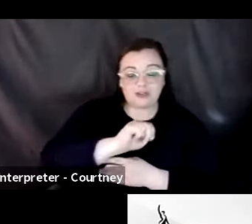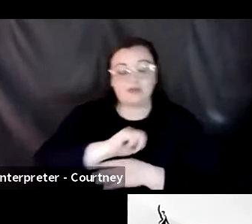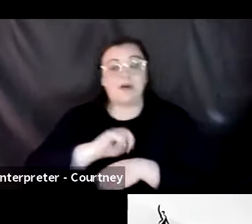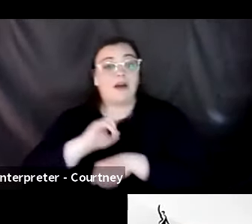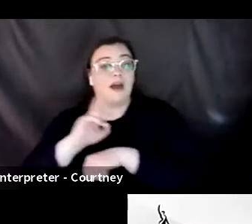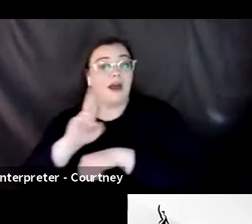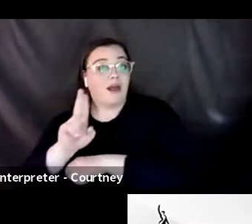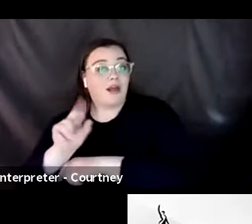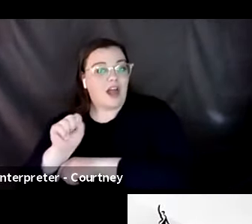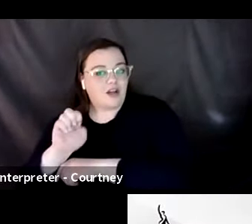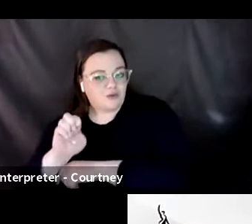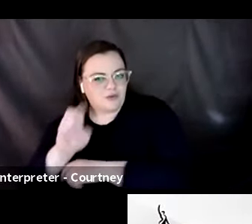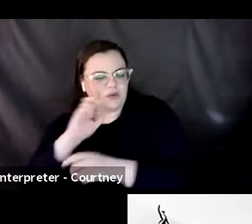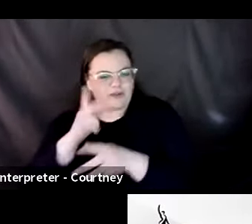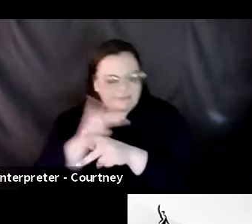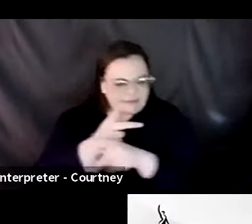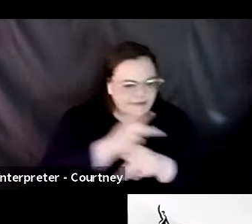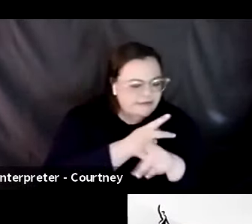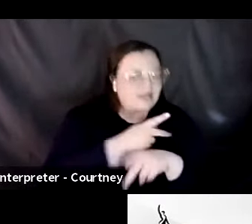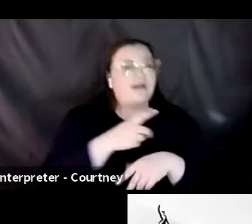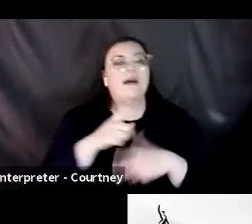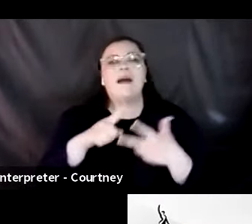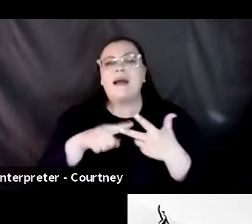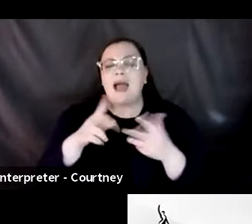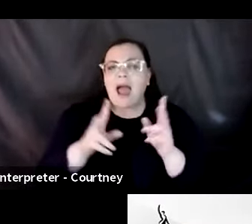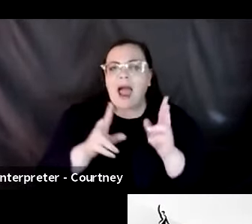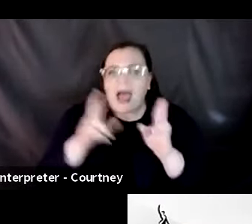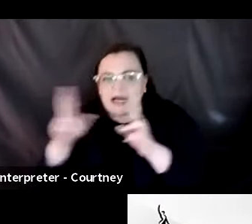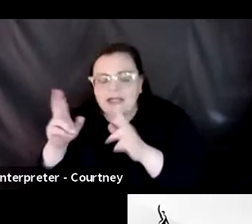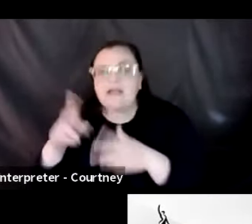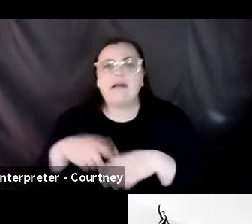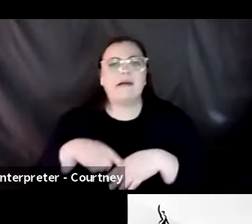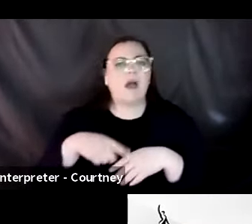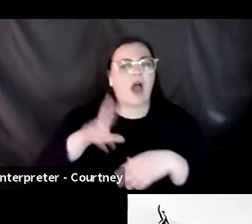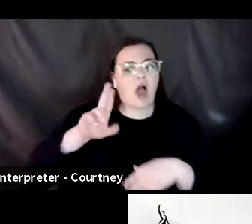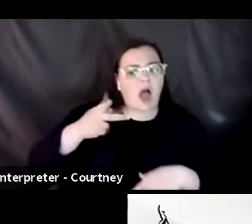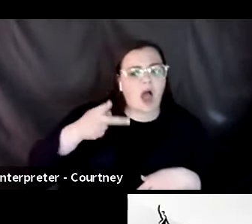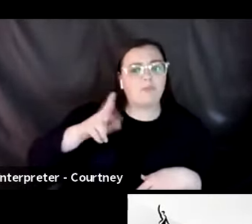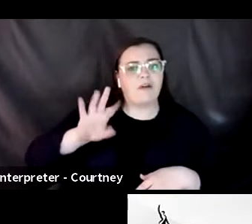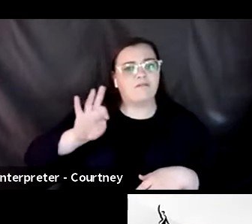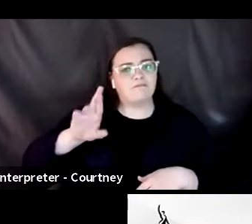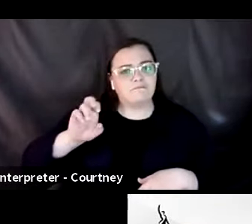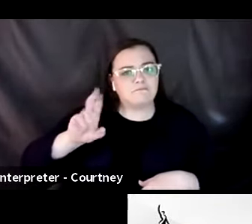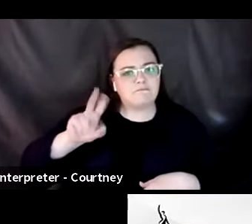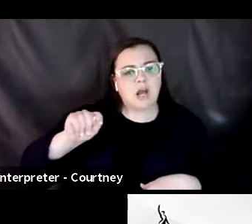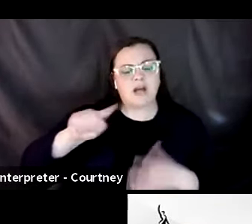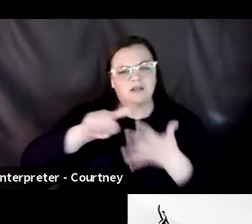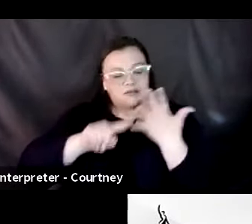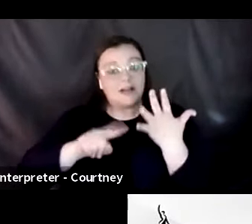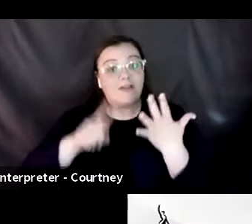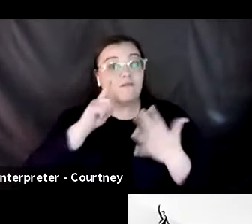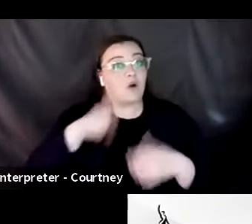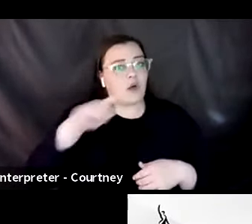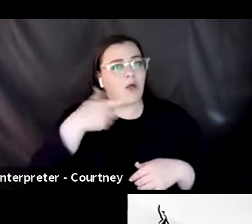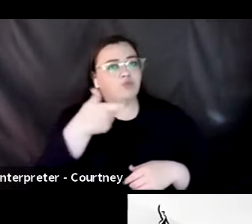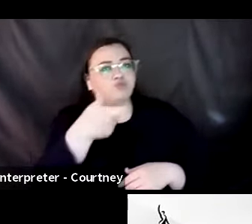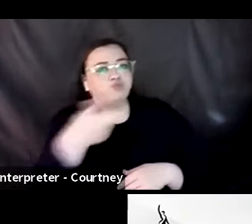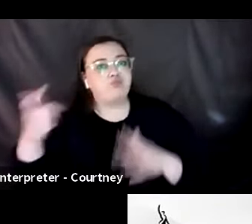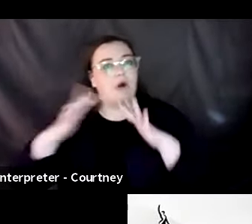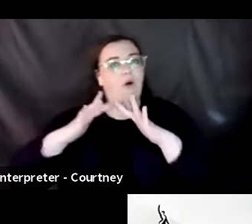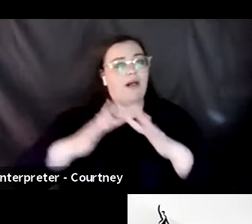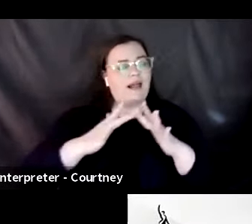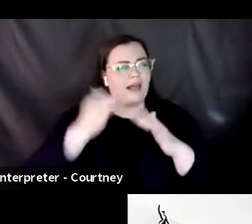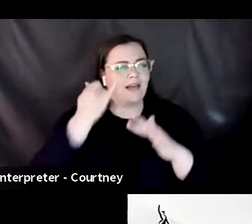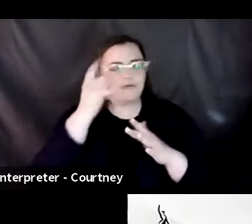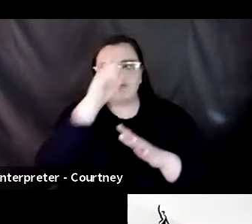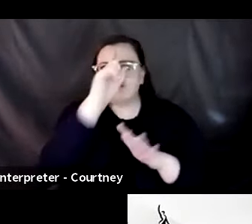principal and extra performers, editing, upfronts, and addressables. And for those of you who are watching online, if you have questions, as Pamela said, about